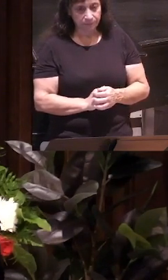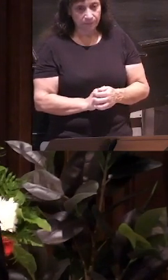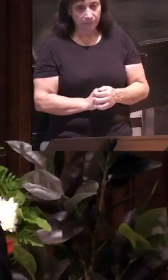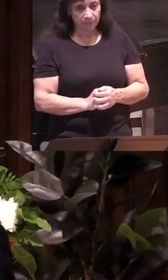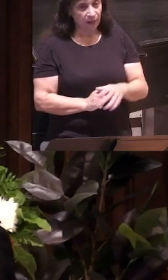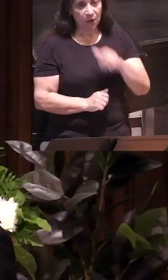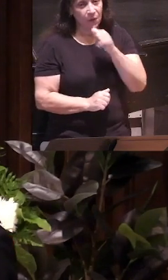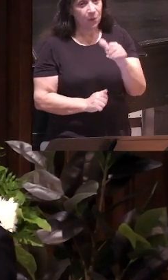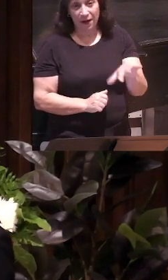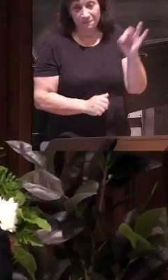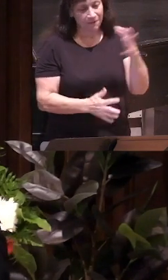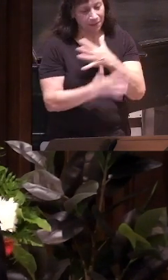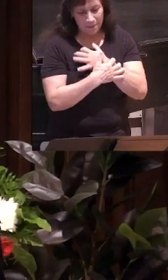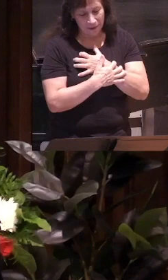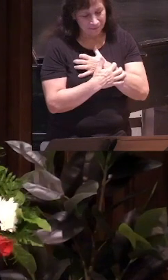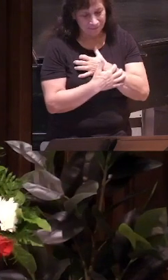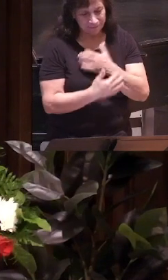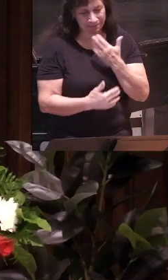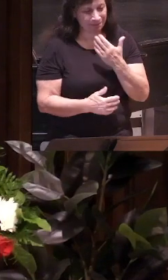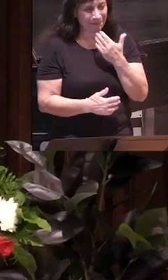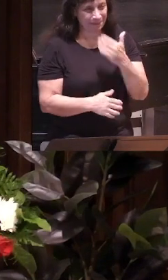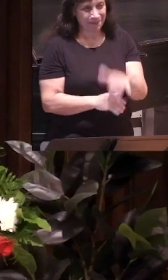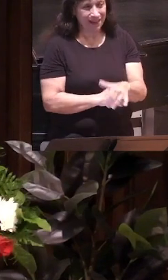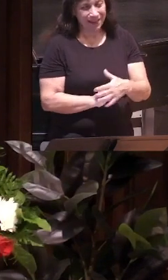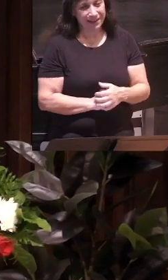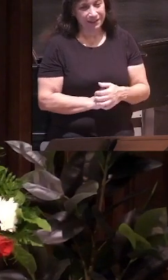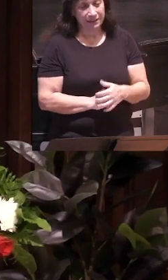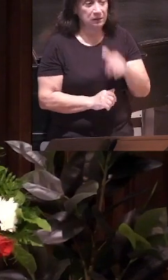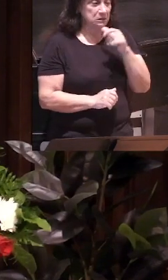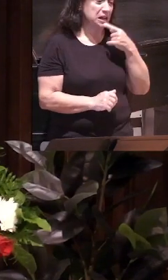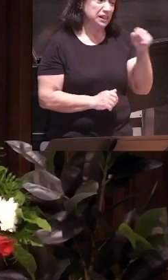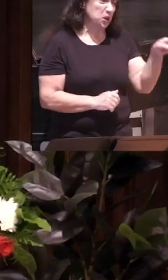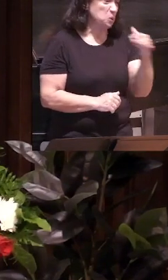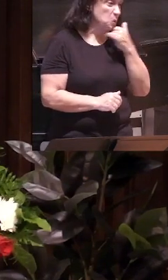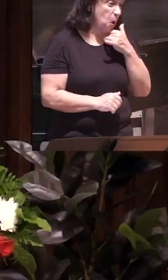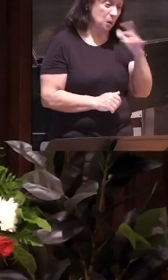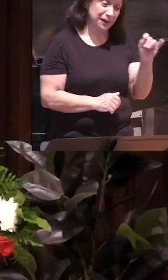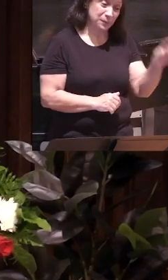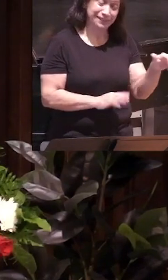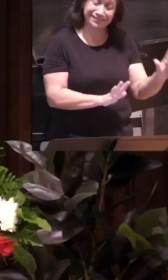We didn't find a bear that night. Not saying you were wrong, Tammy.